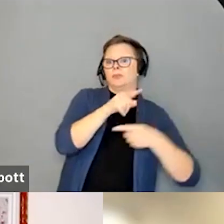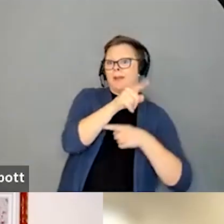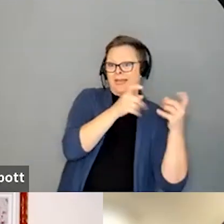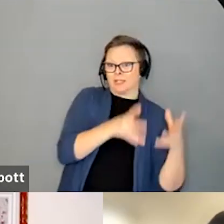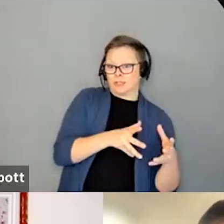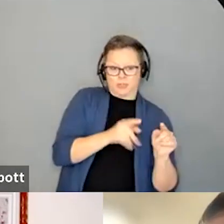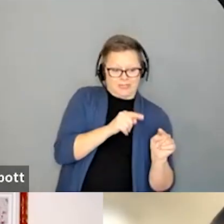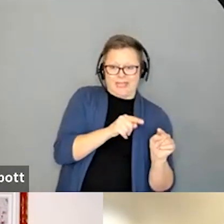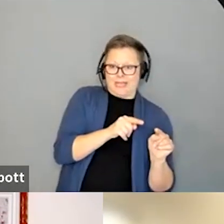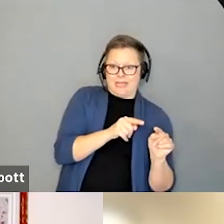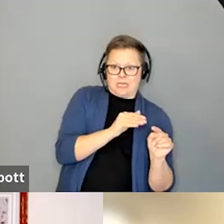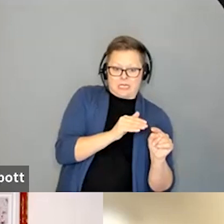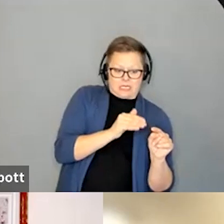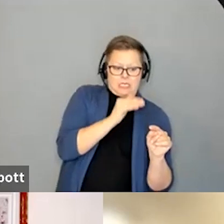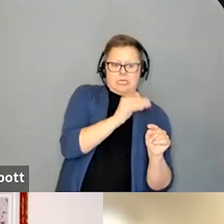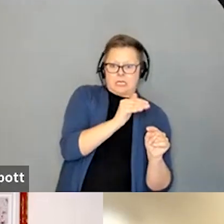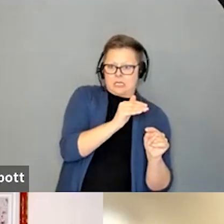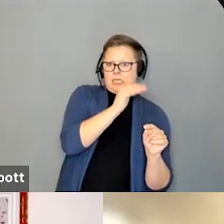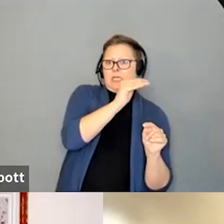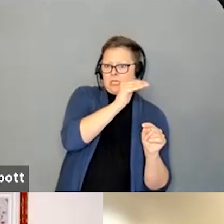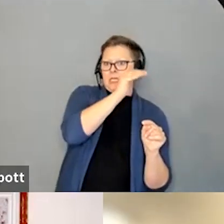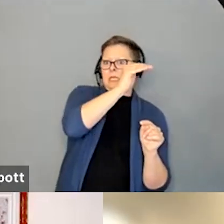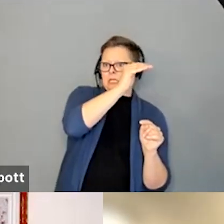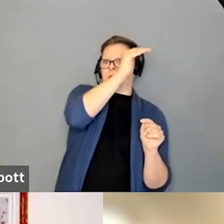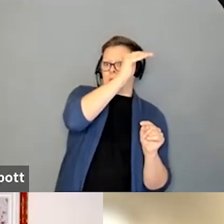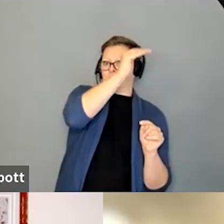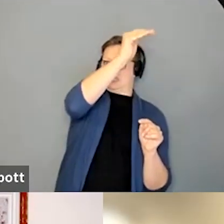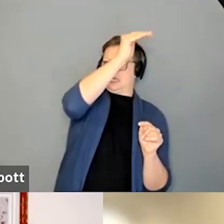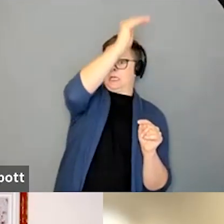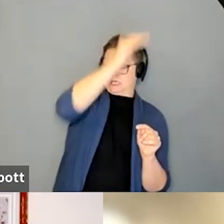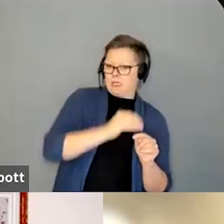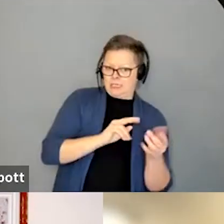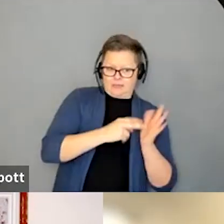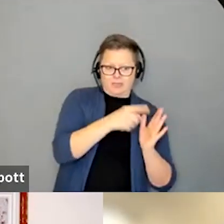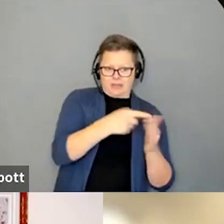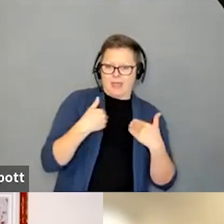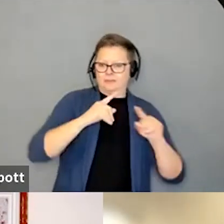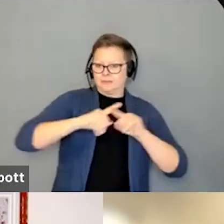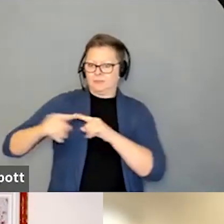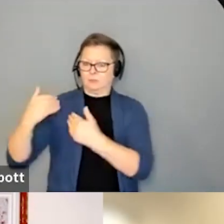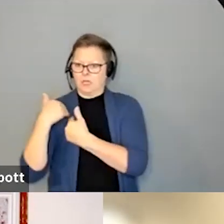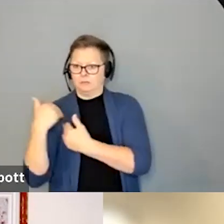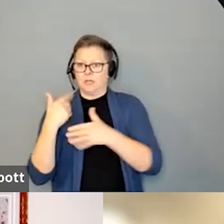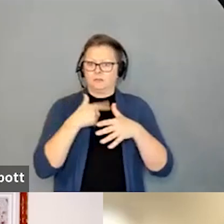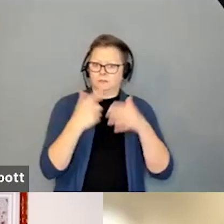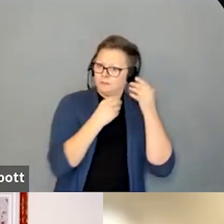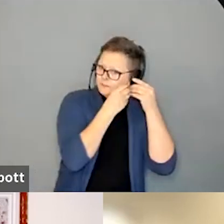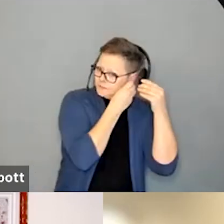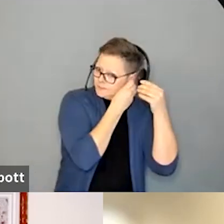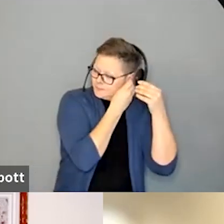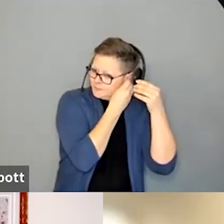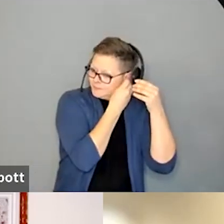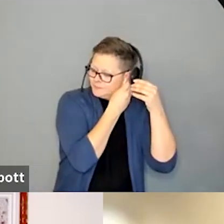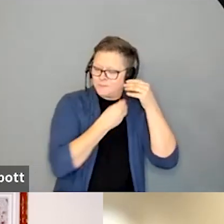between all of the leadership commitments that the senior leaders are making and what they need to do to